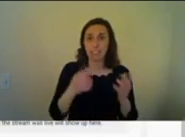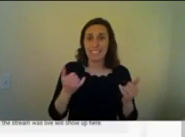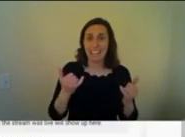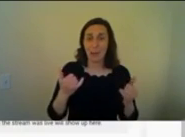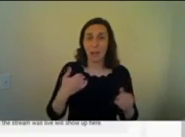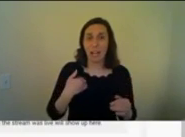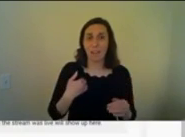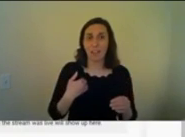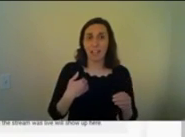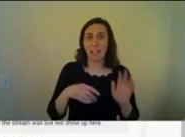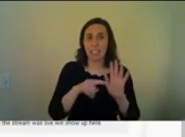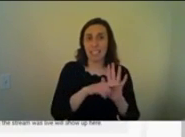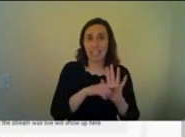negative